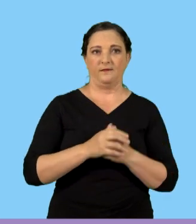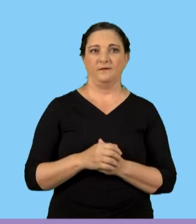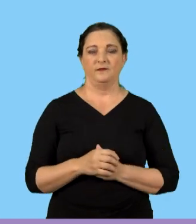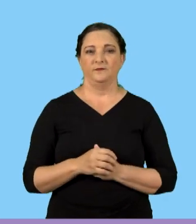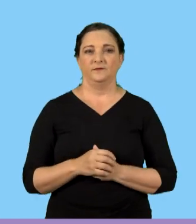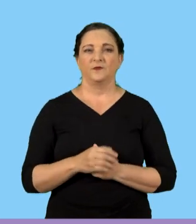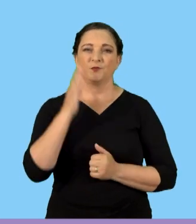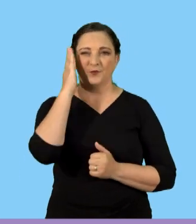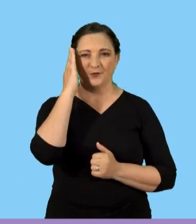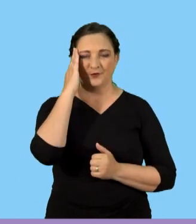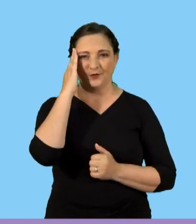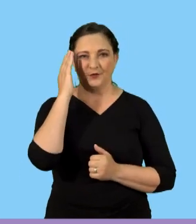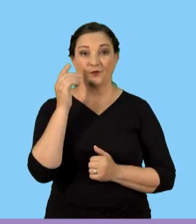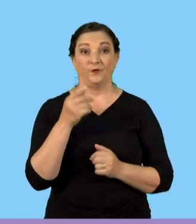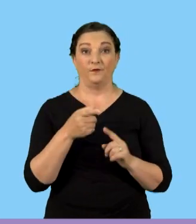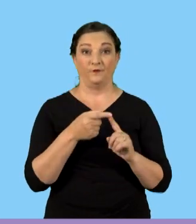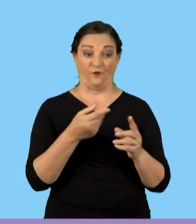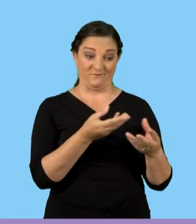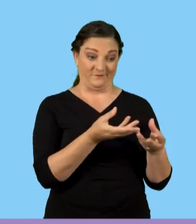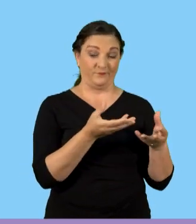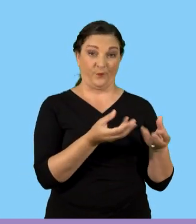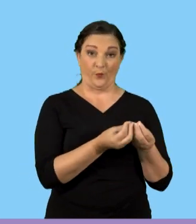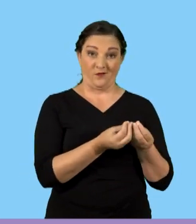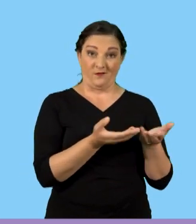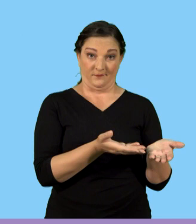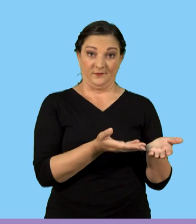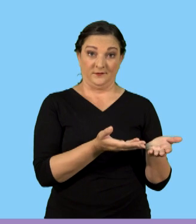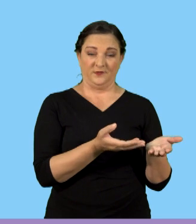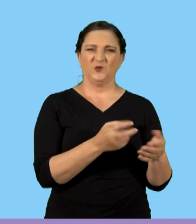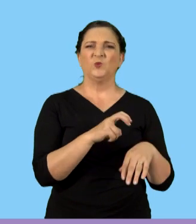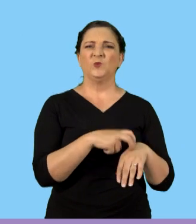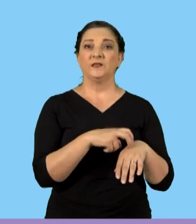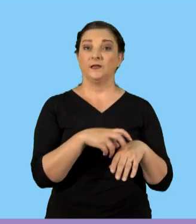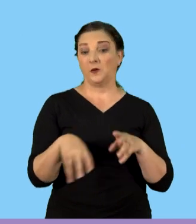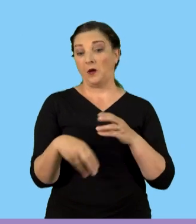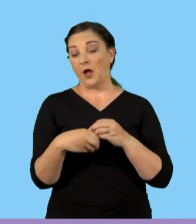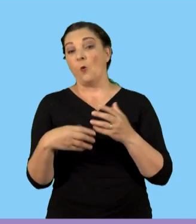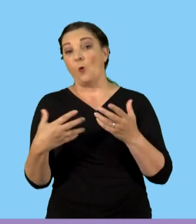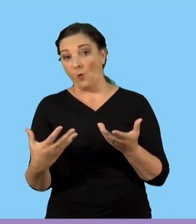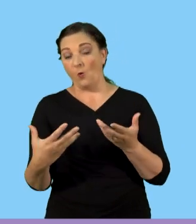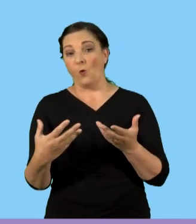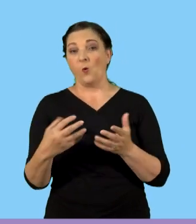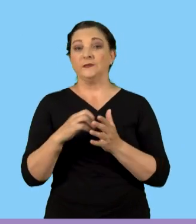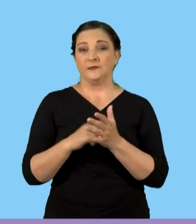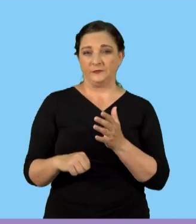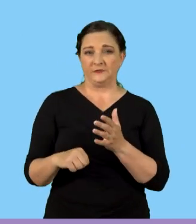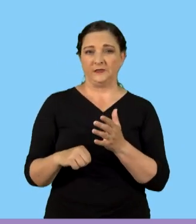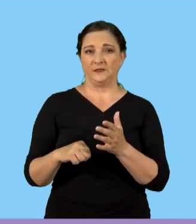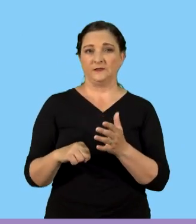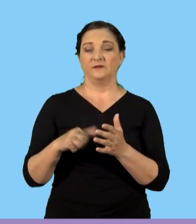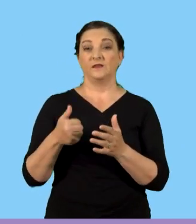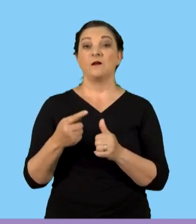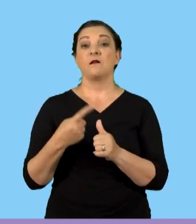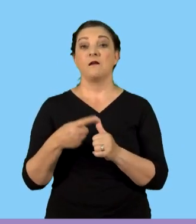1. Now we know that from this product, we need to add or subtract a certain value so that our answer is that